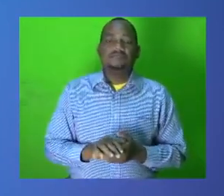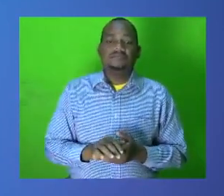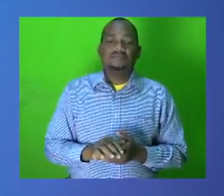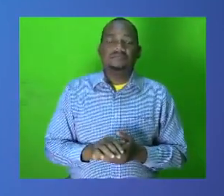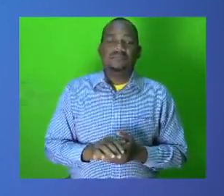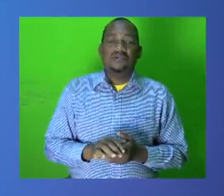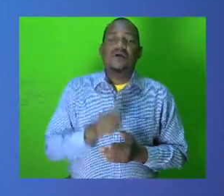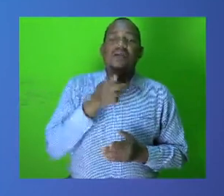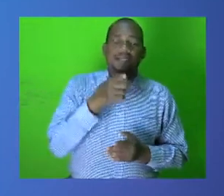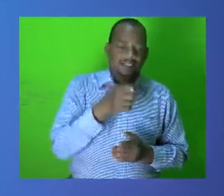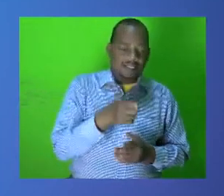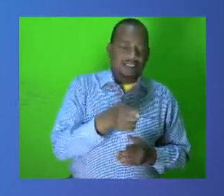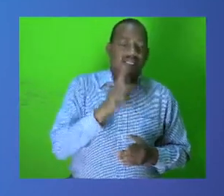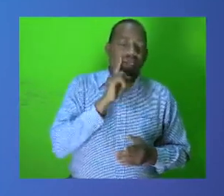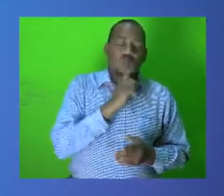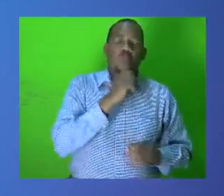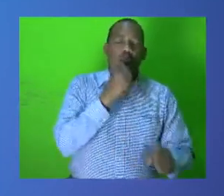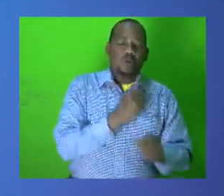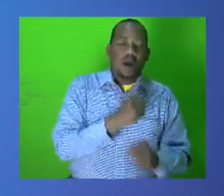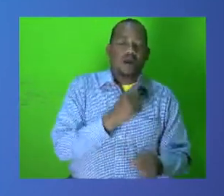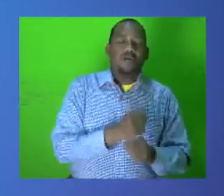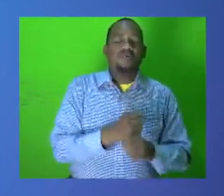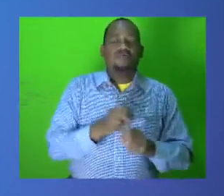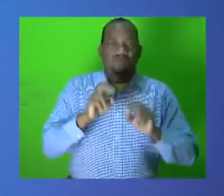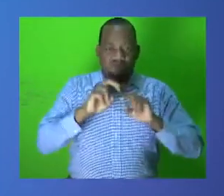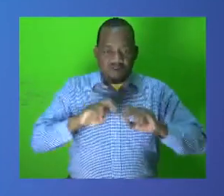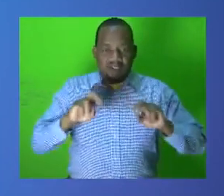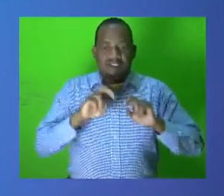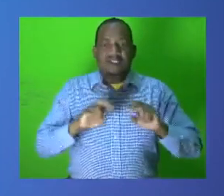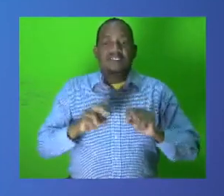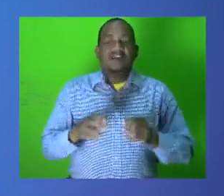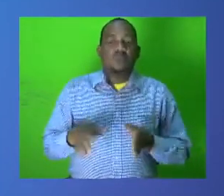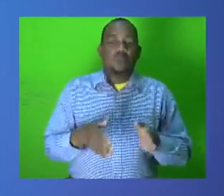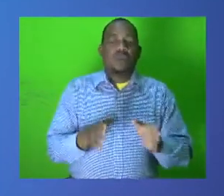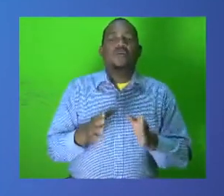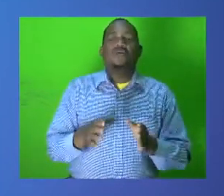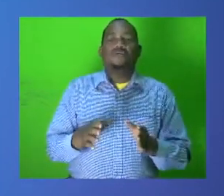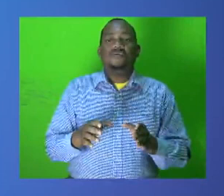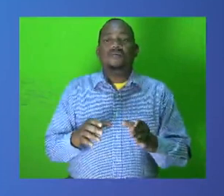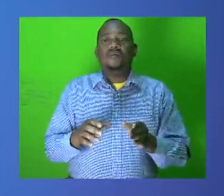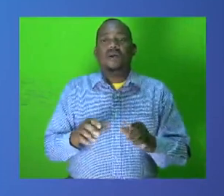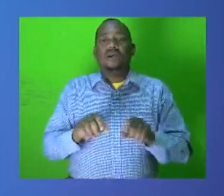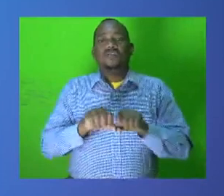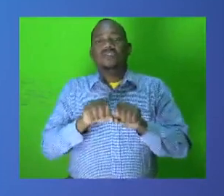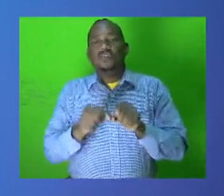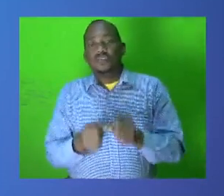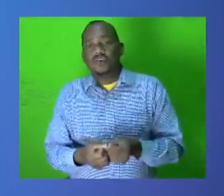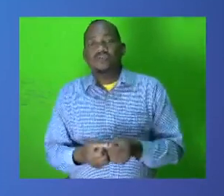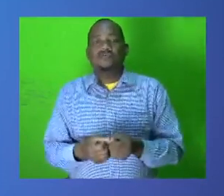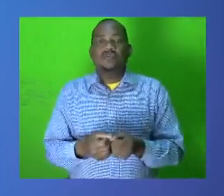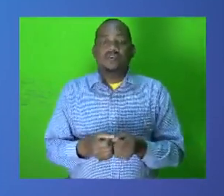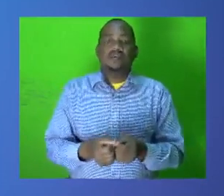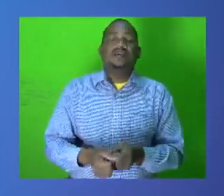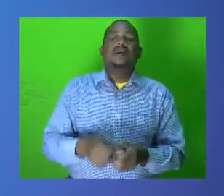Okay, is a work of finding the way of solving problems. That is good. Well tried, my